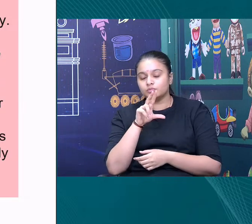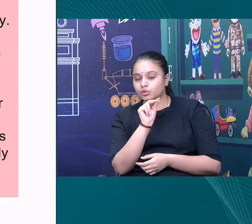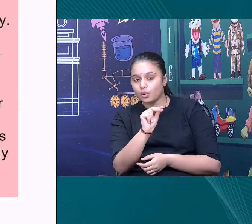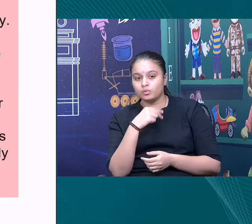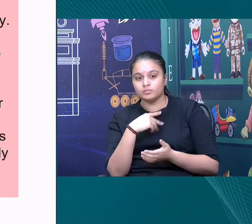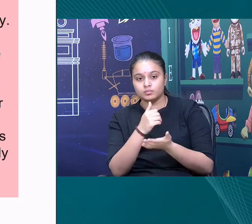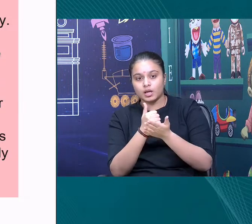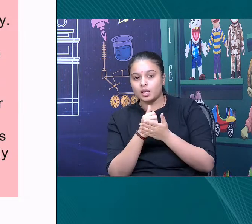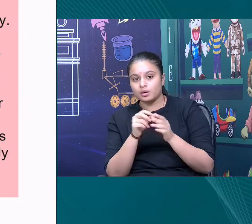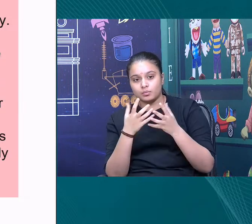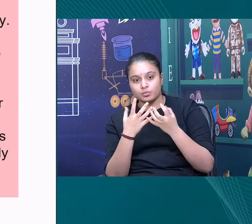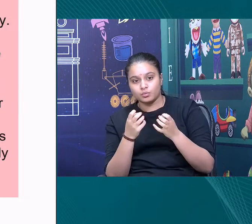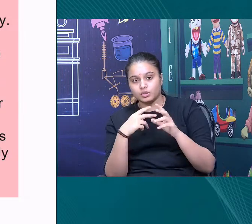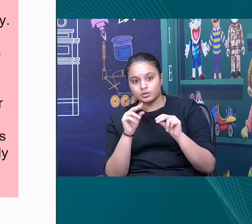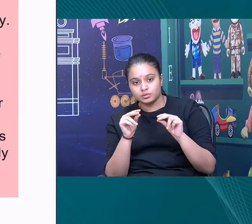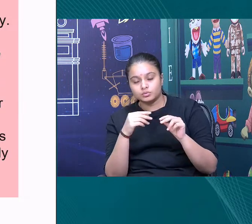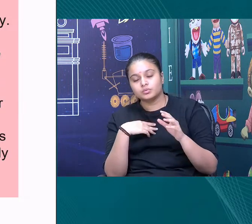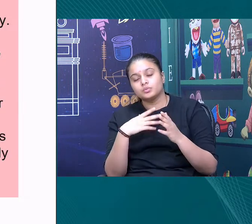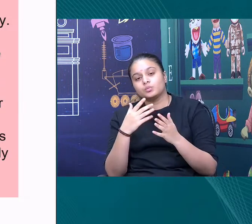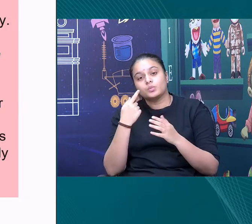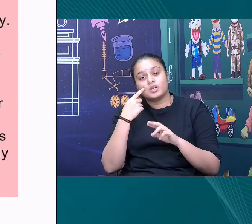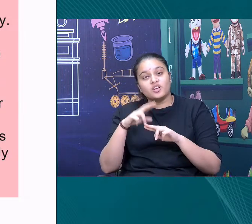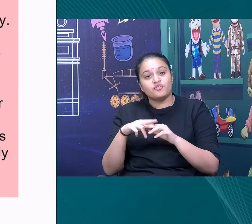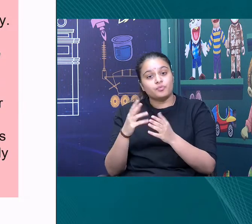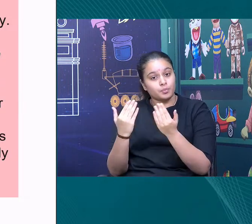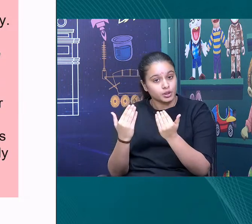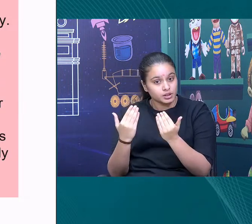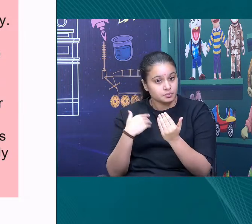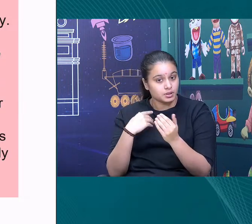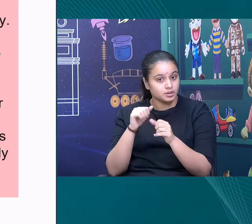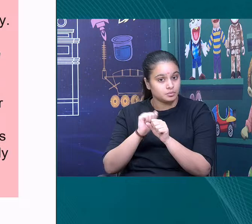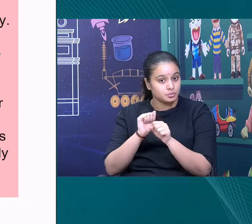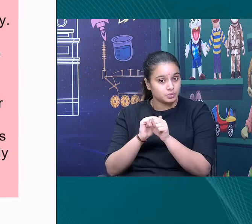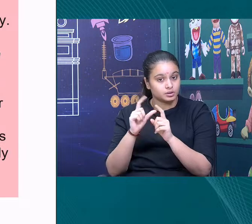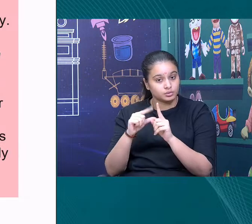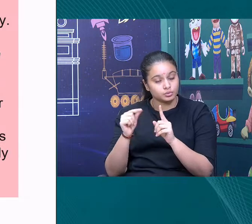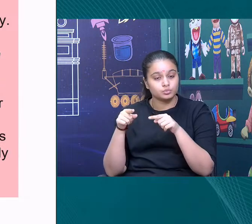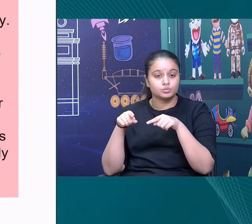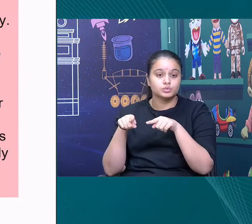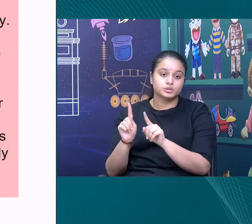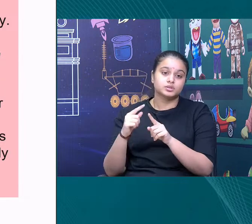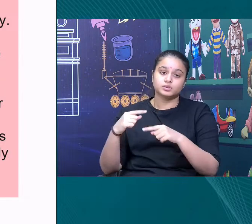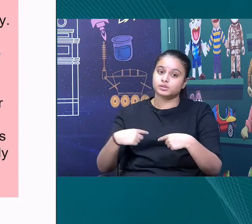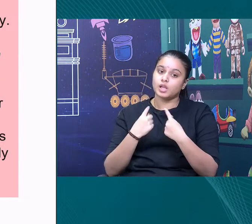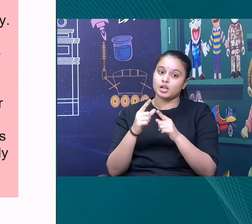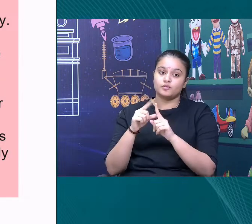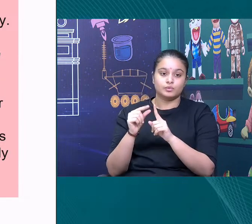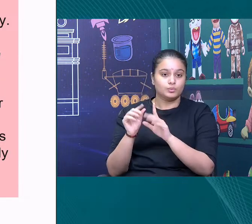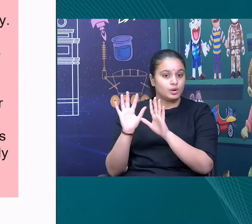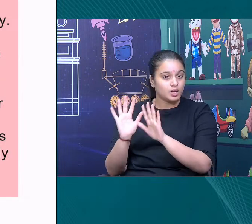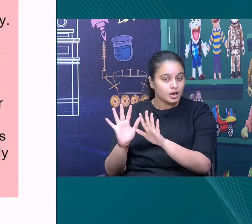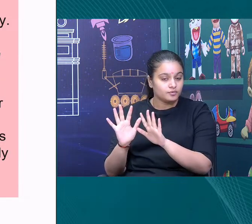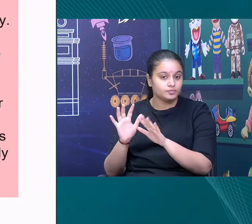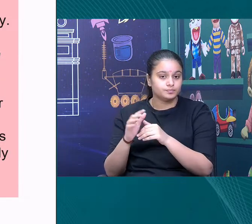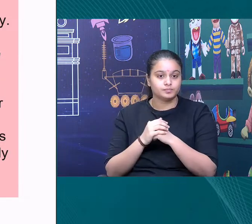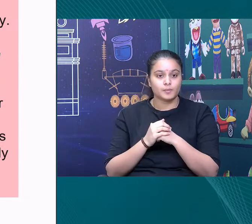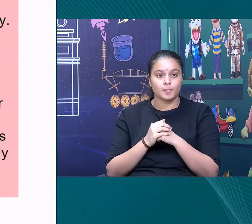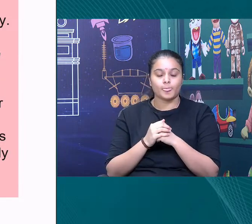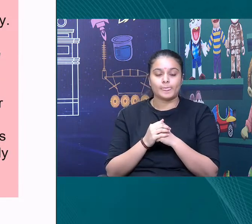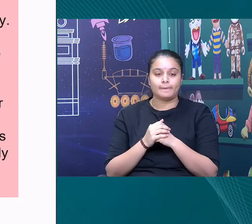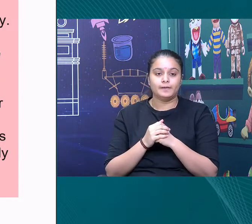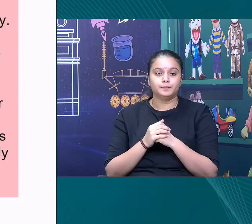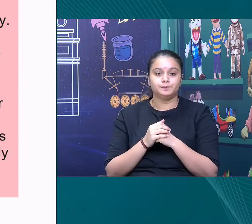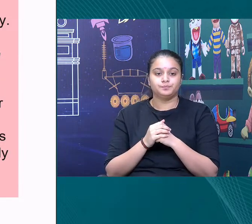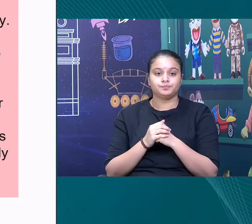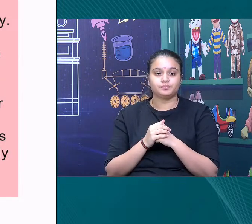to a major point possible, almost till the time his condition became severe.